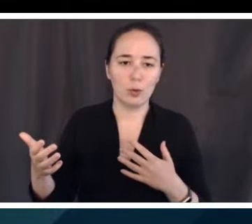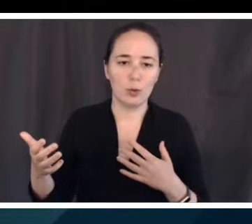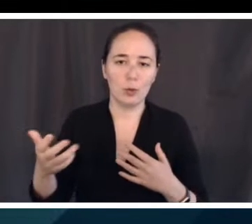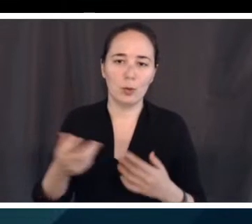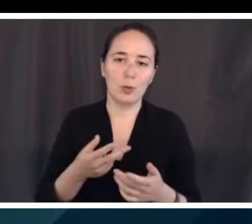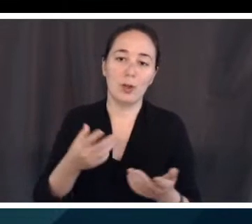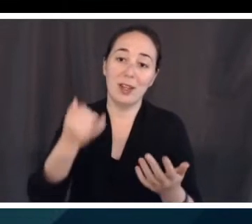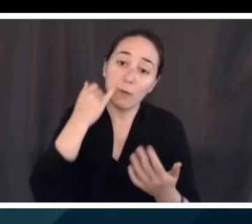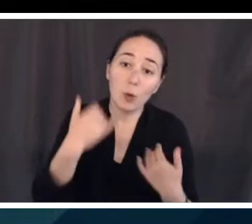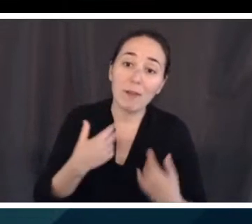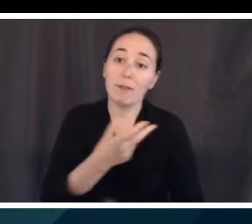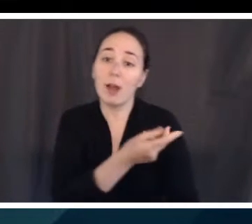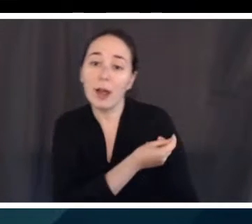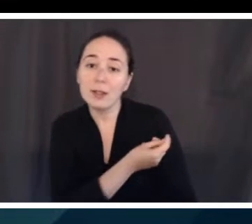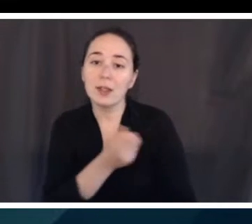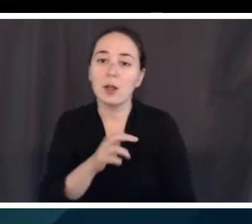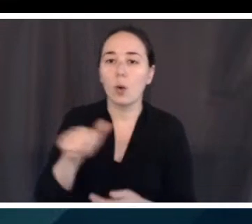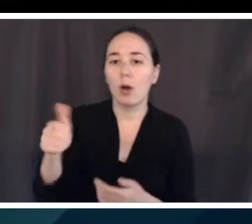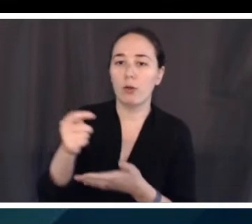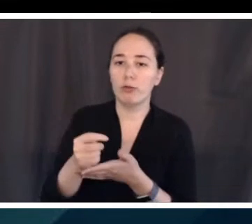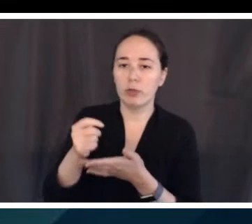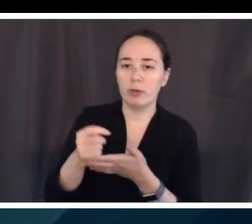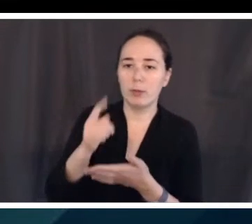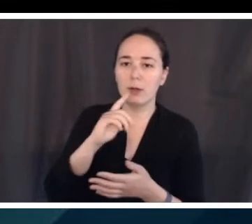vaccines or therapeutics?